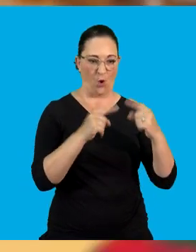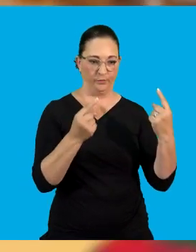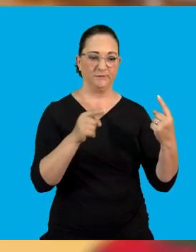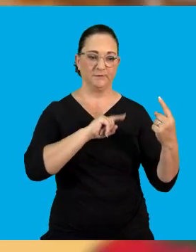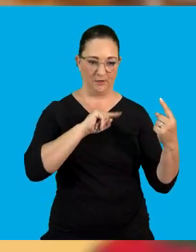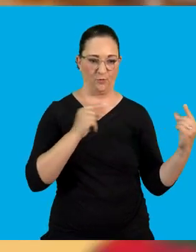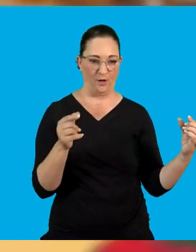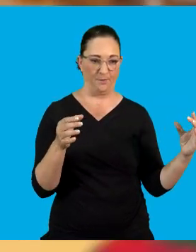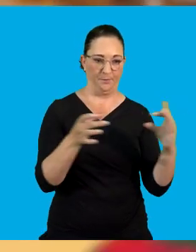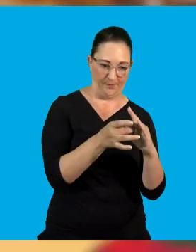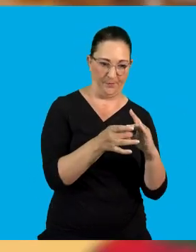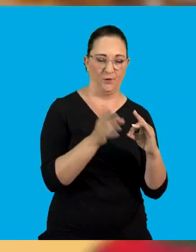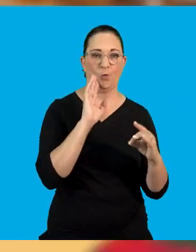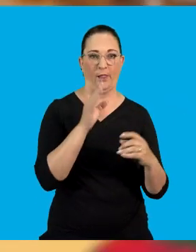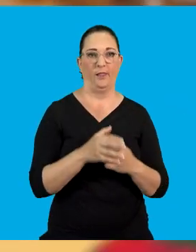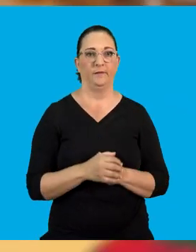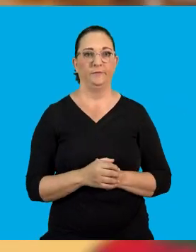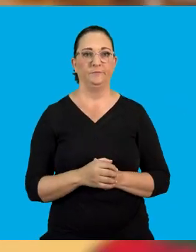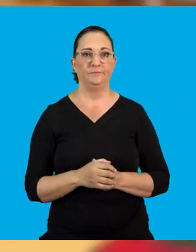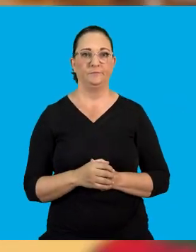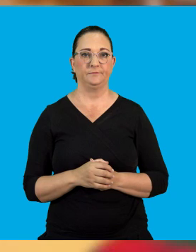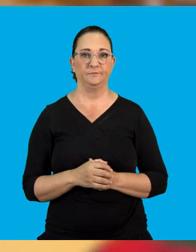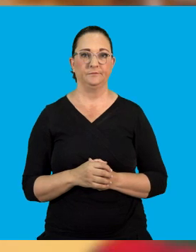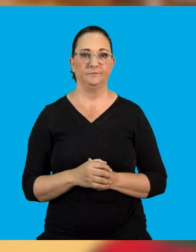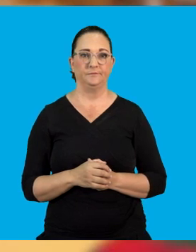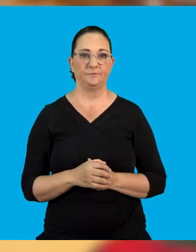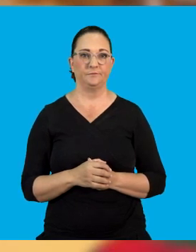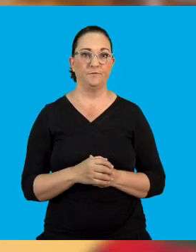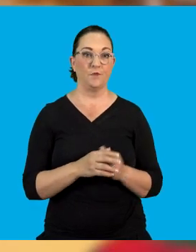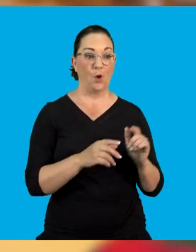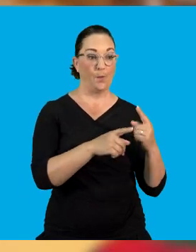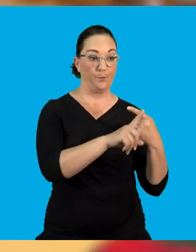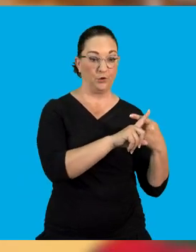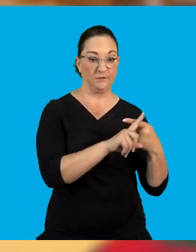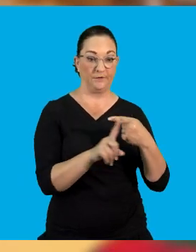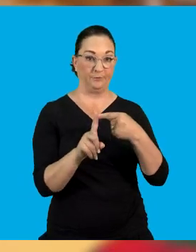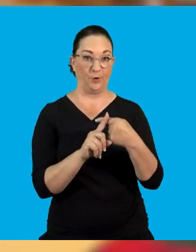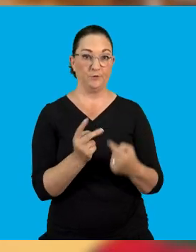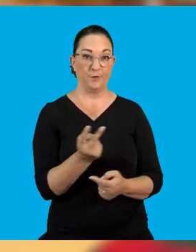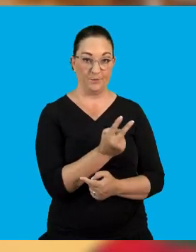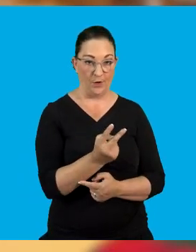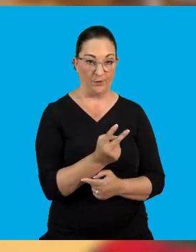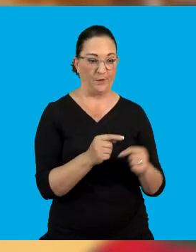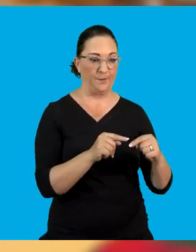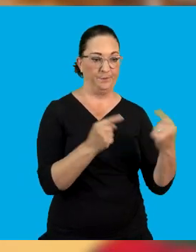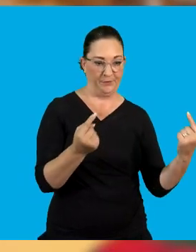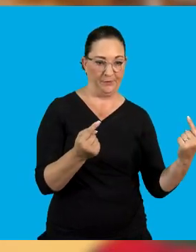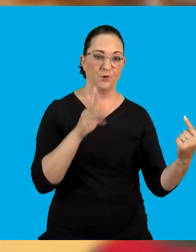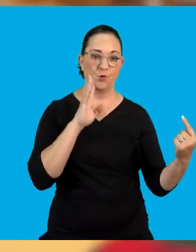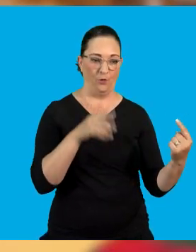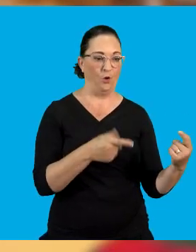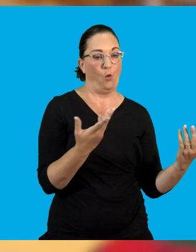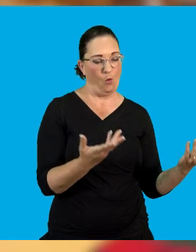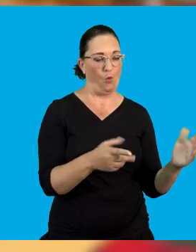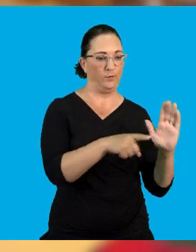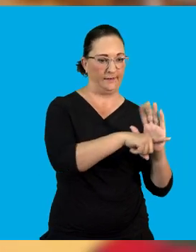is positive. So in a case where, as we have said, we have two positively charged particles or two positively